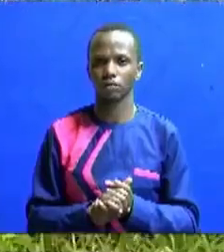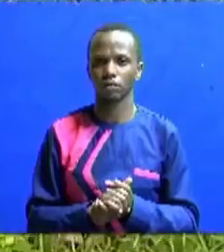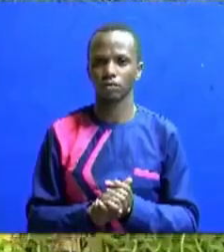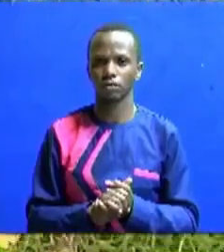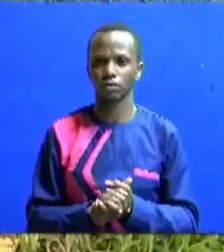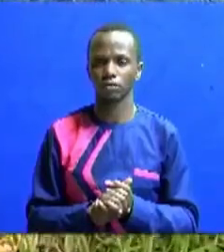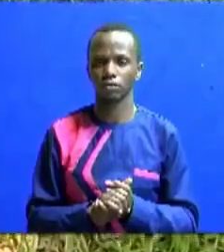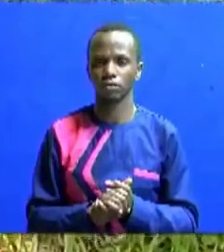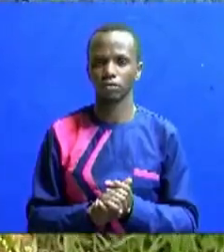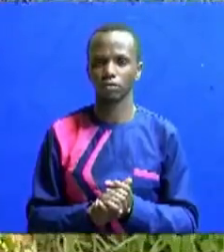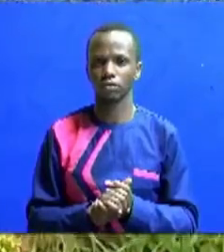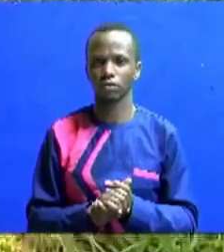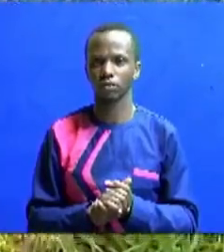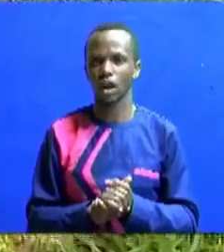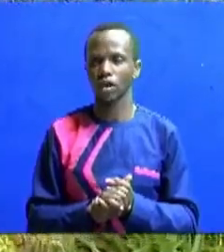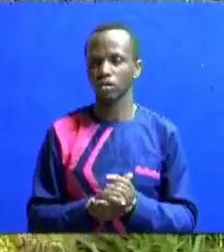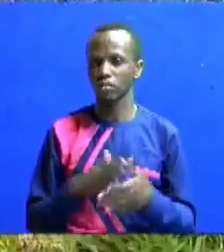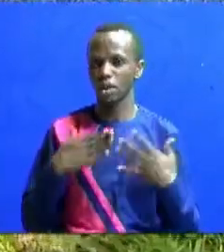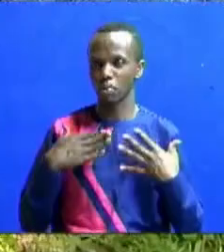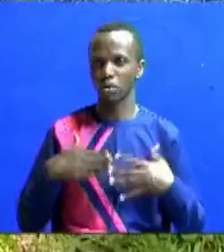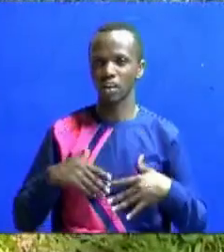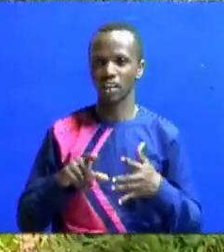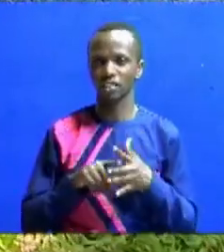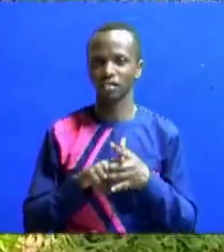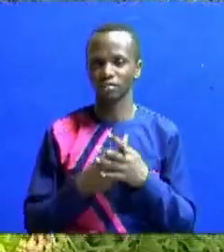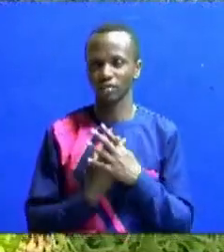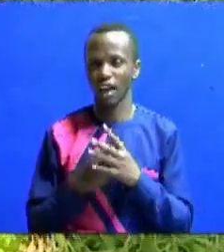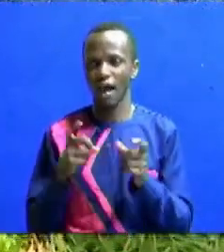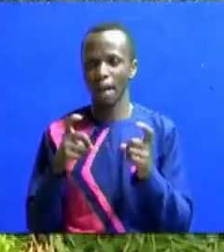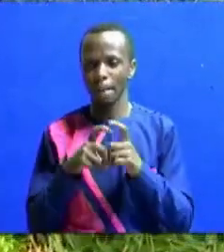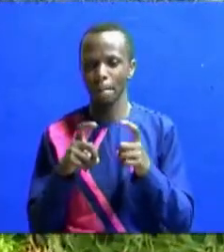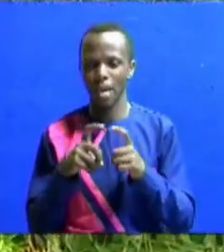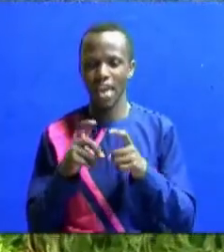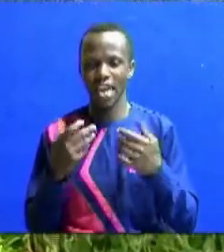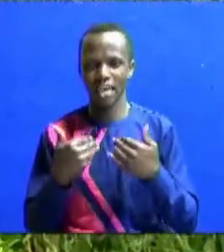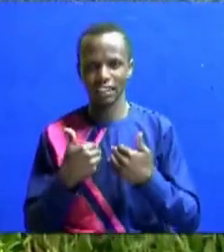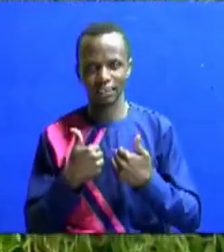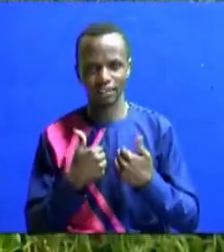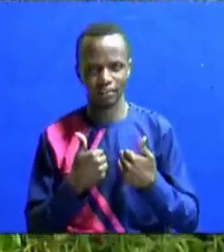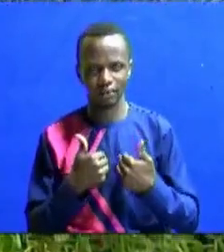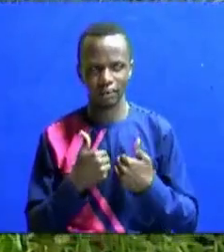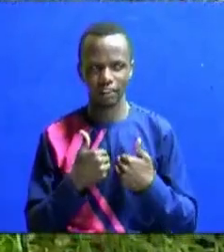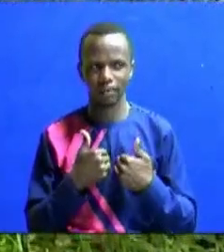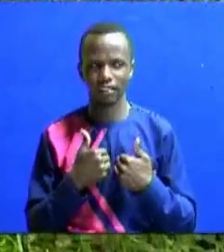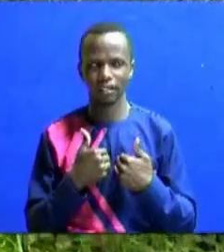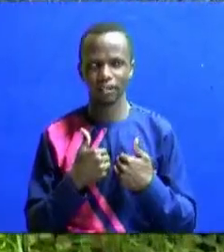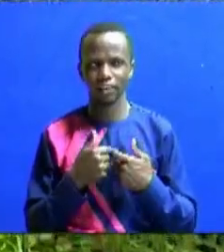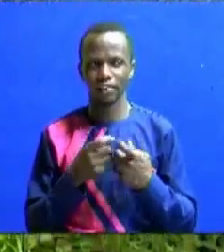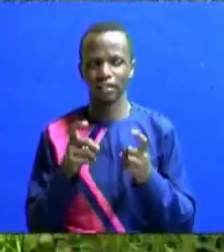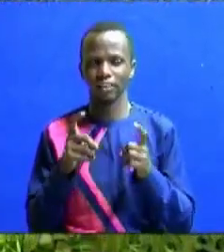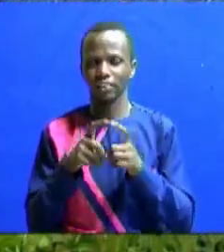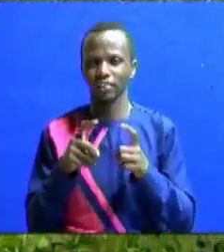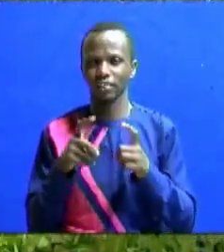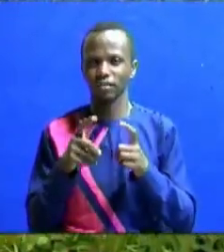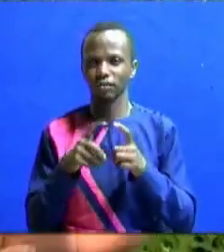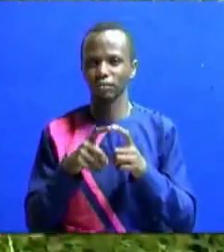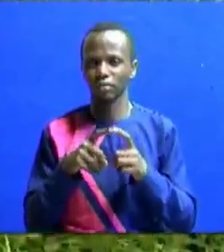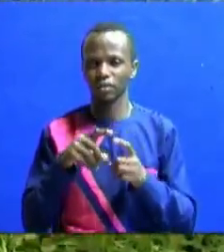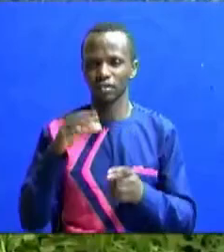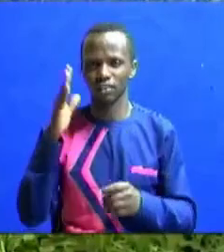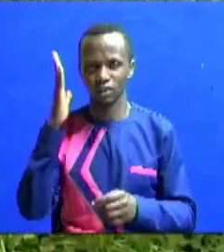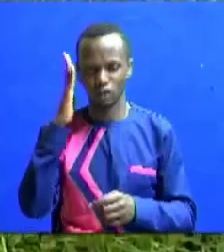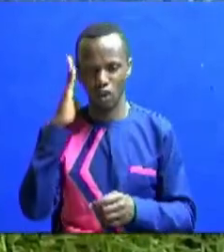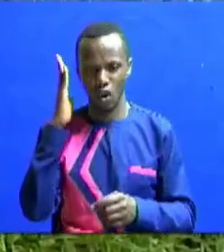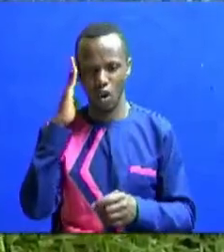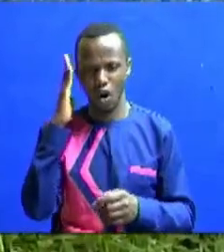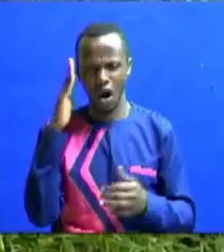Kaanza kusikia uchungu. Sasa baada ya kusikia uchungu, sasa hiyo mguu iliendelea mpaka akaishiwa nguvu, sasa kwa anabebwa kwa